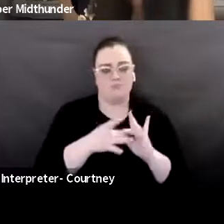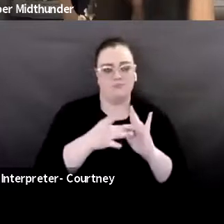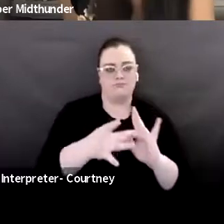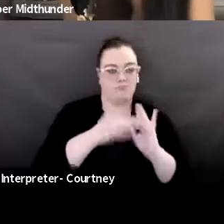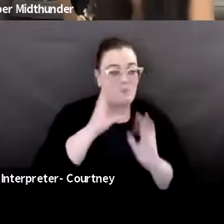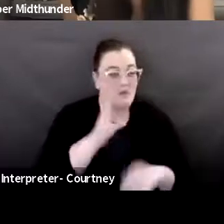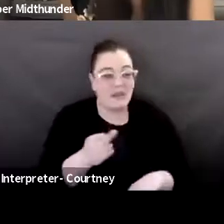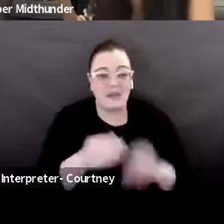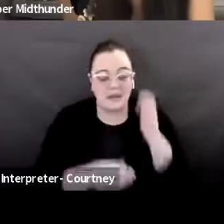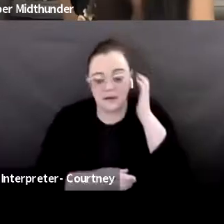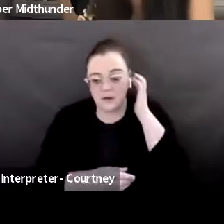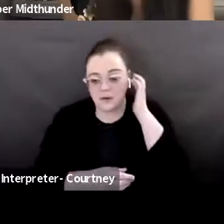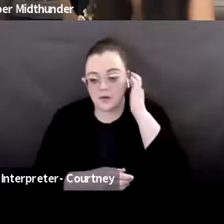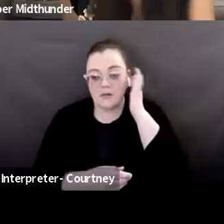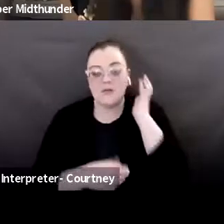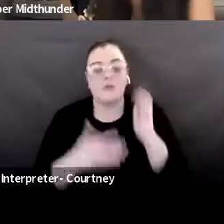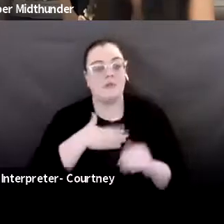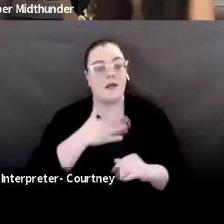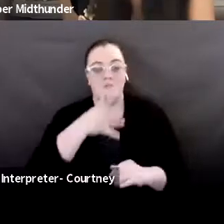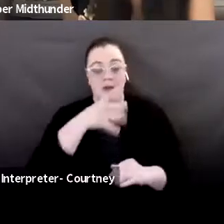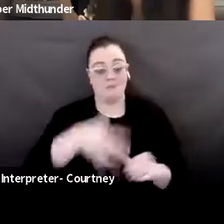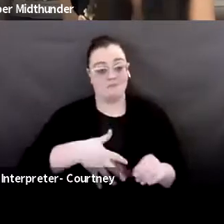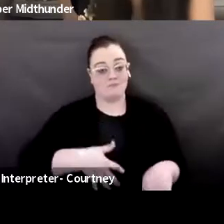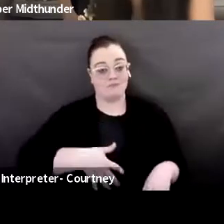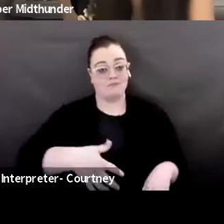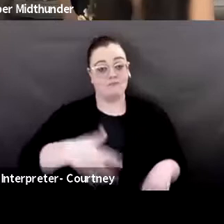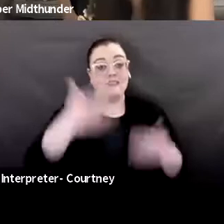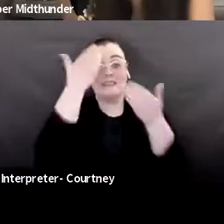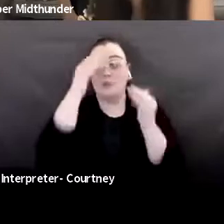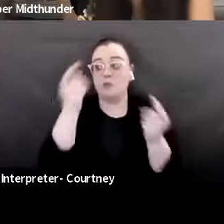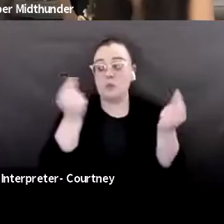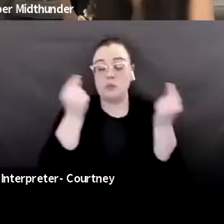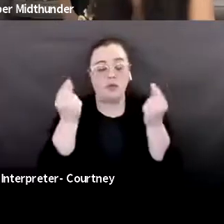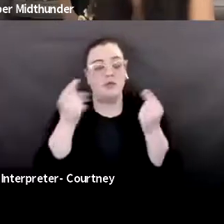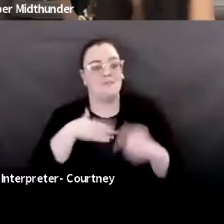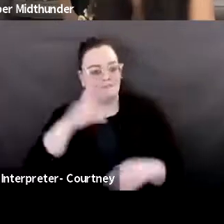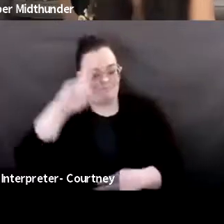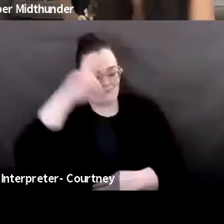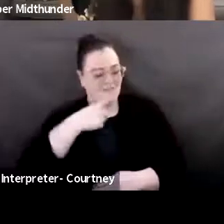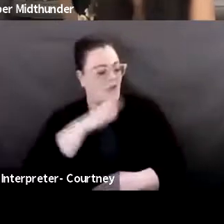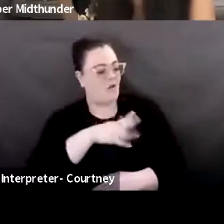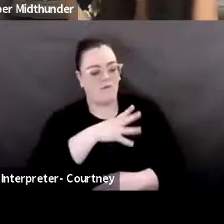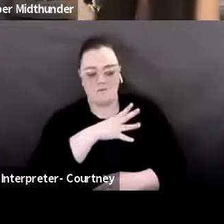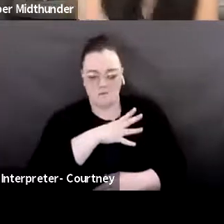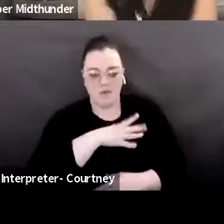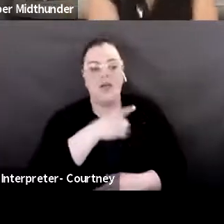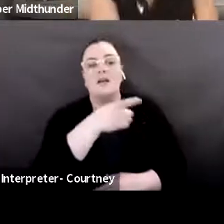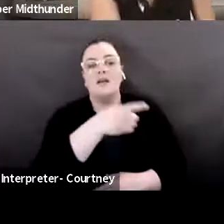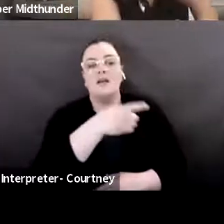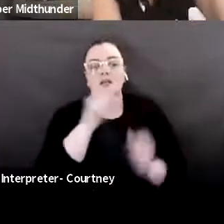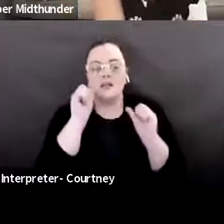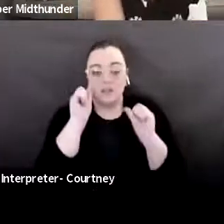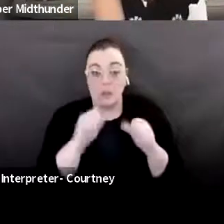You know, when my mom was pregnant with me and she didn't know what to do, my uncle said, it's okay. Like you can, you